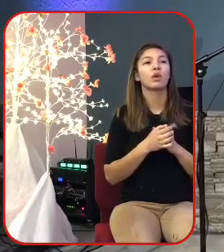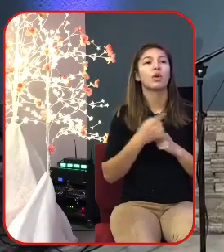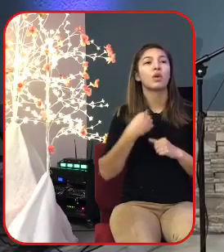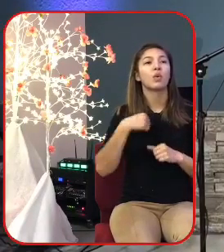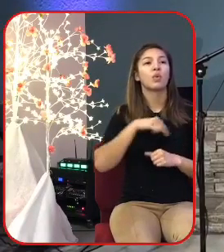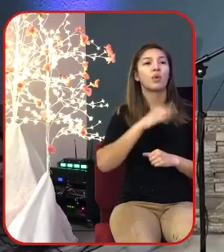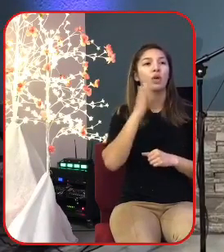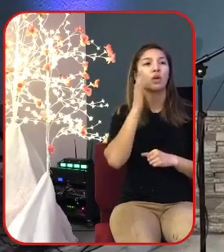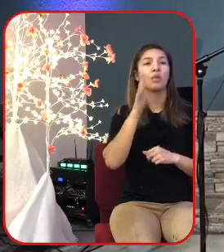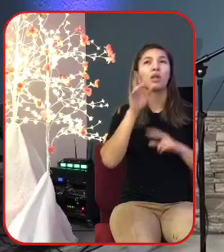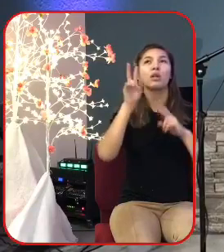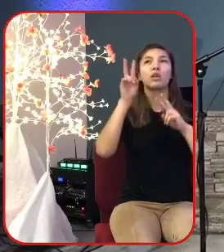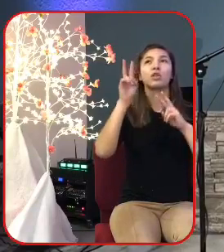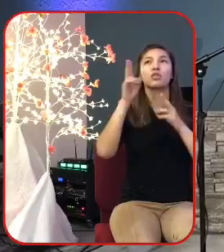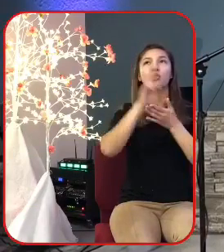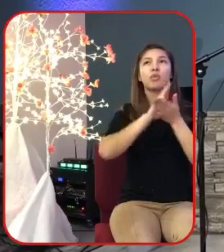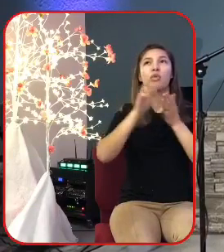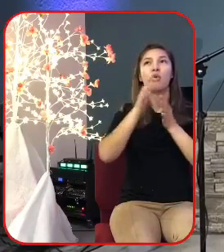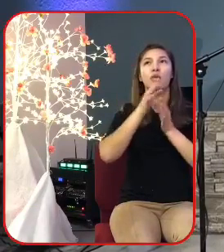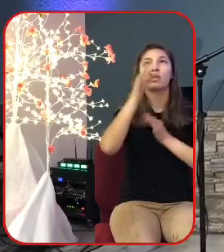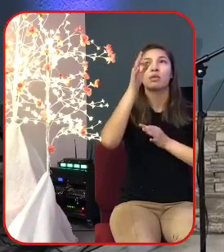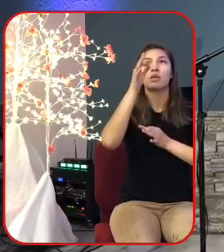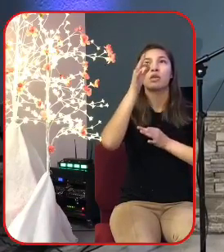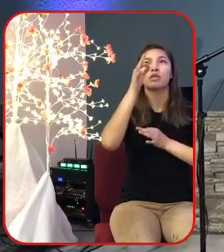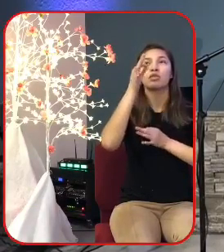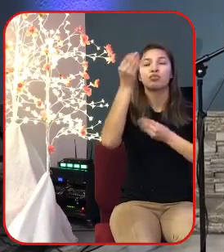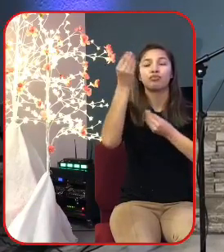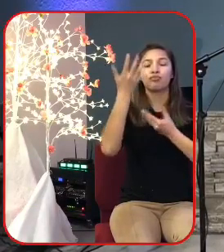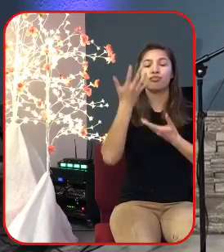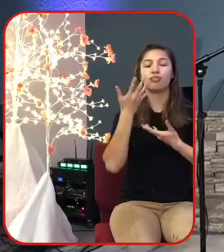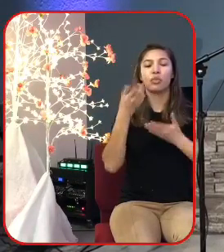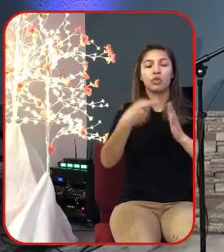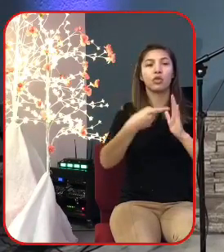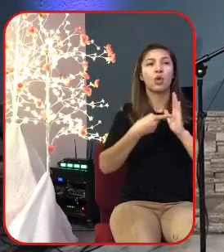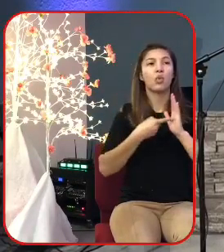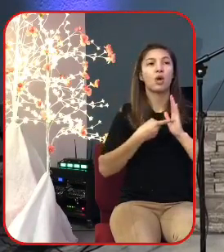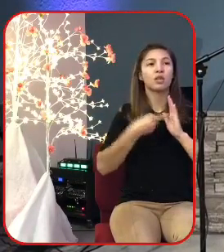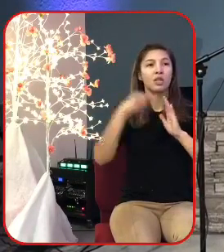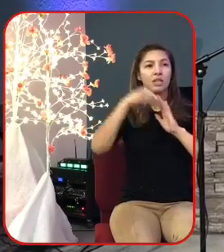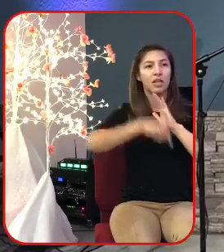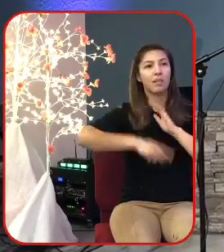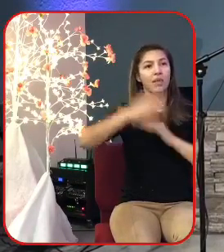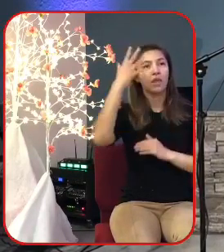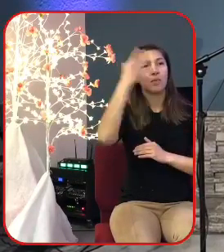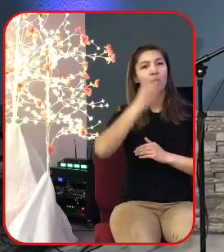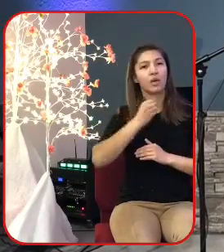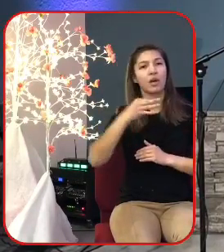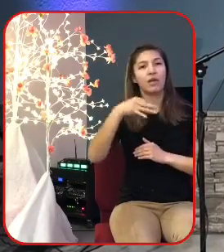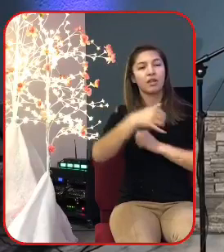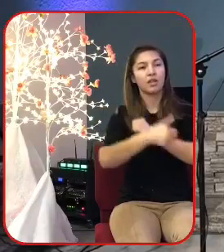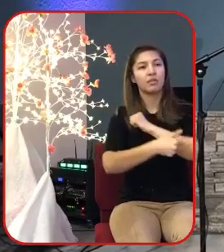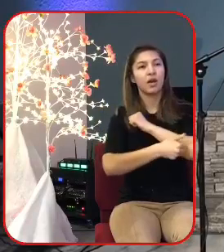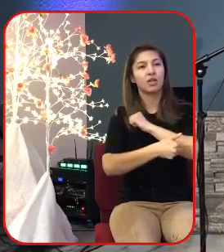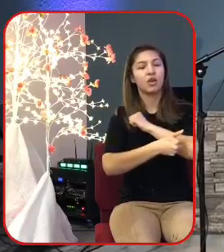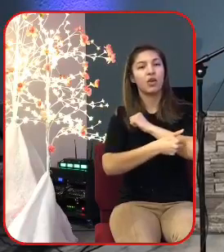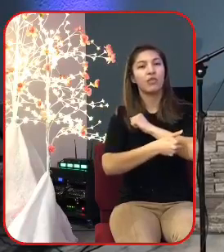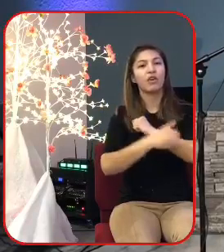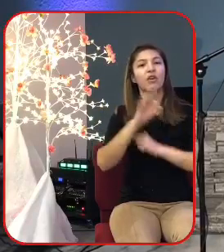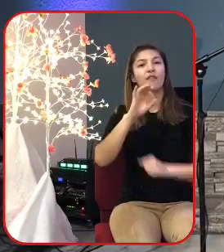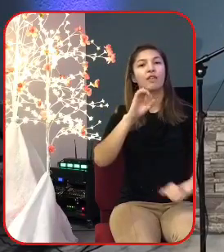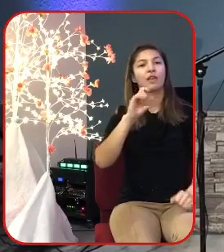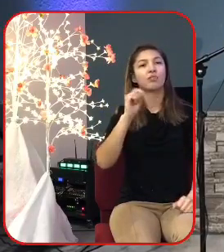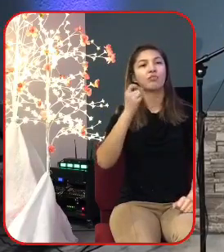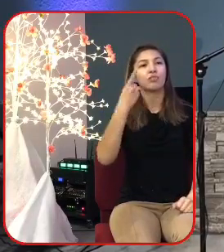looking to the Holy Spirit to just reveal to us the depth and the beauty of this feast that we do find in the Bible. It's a